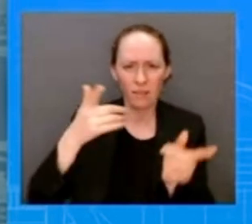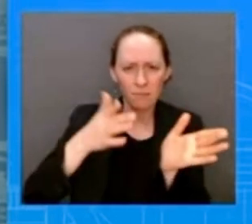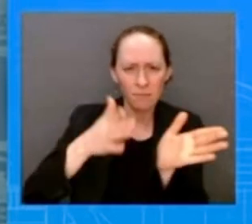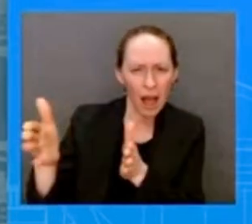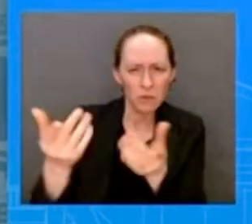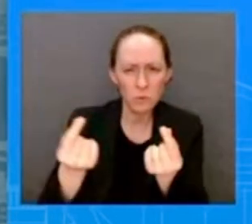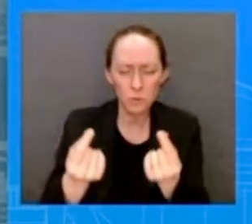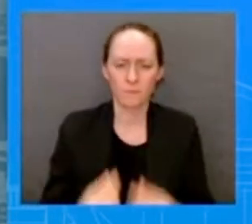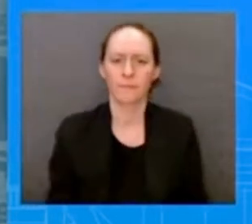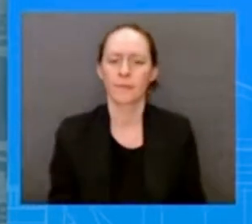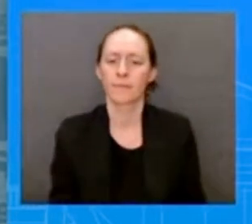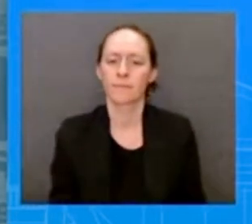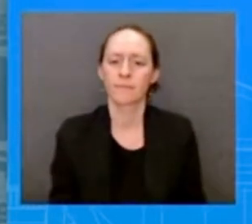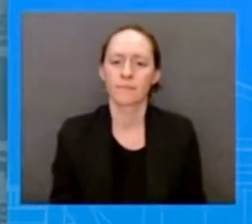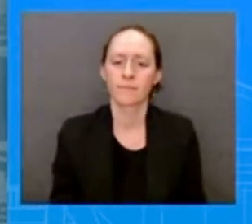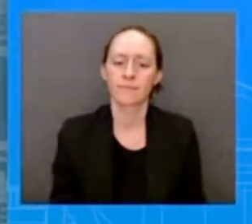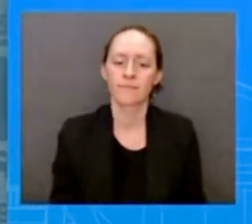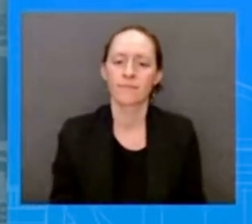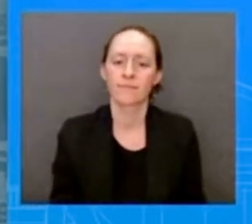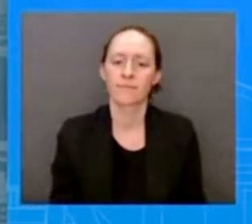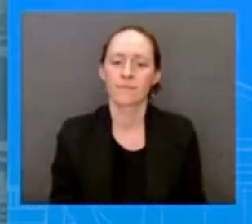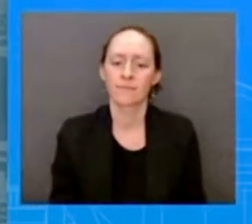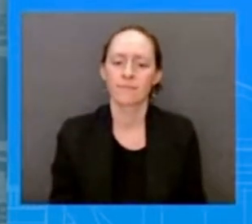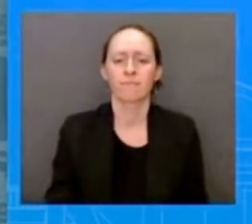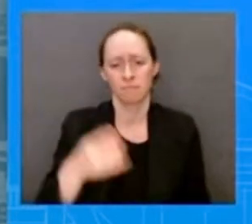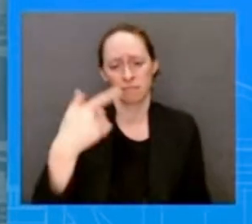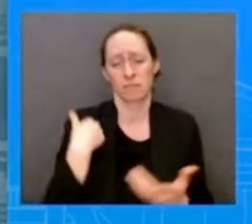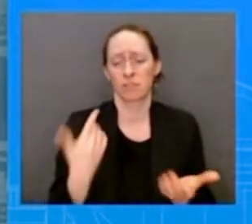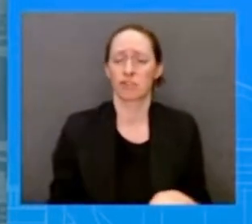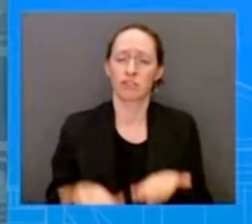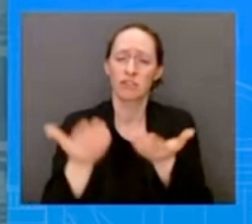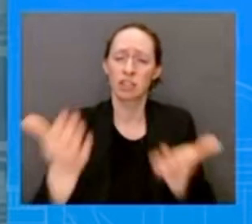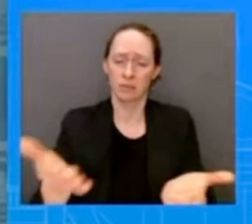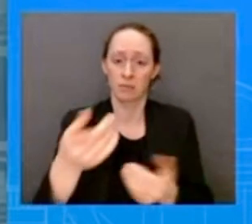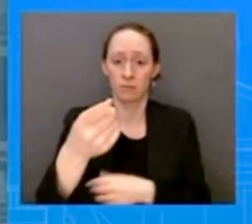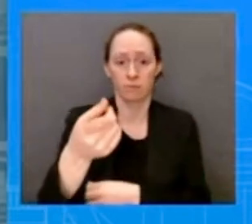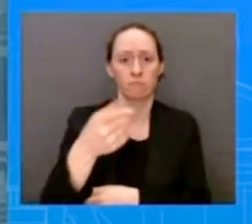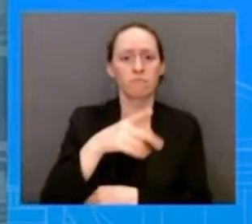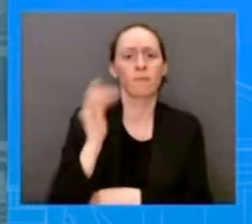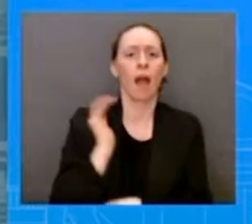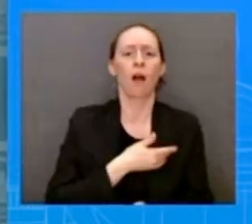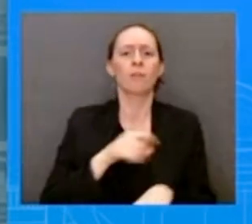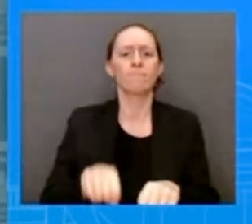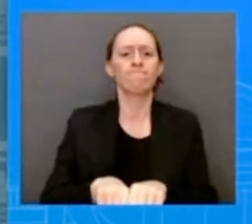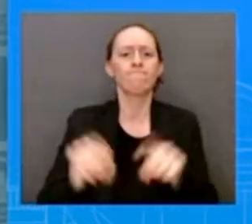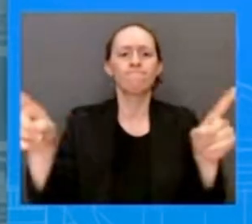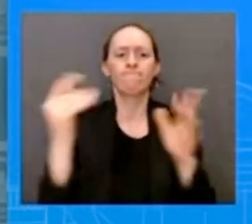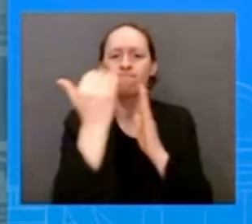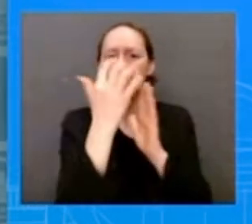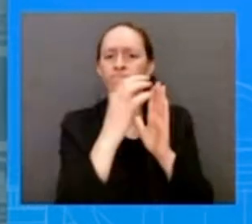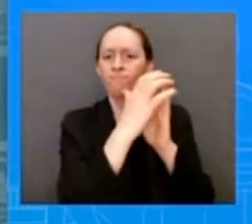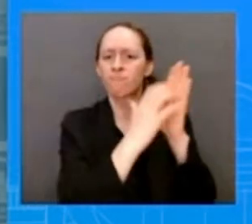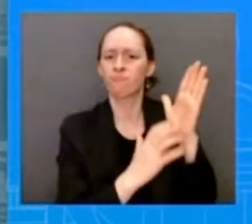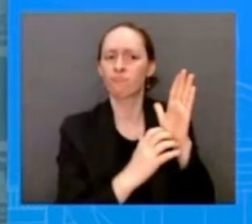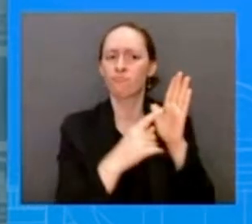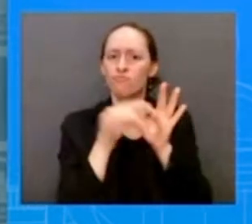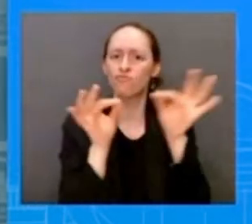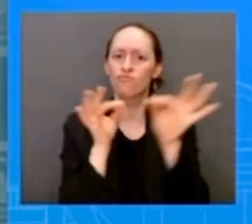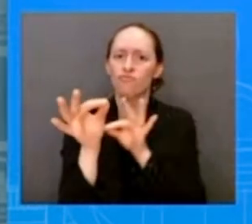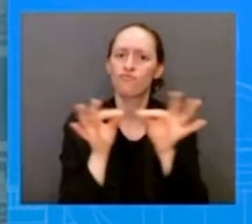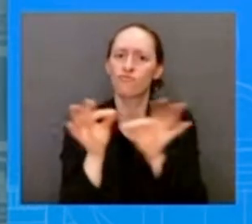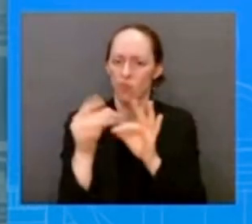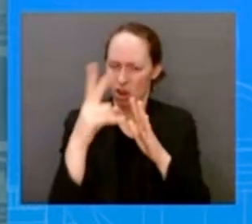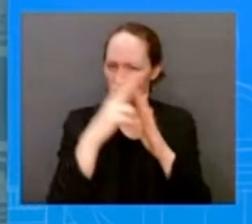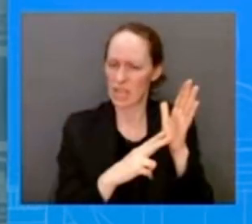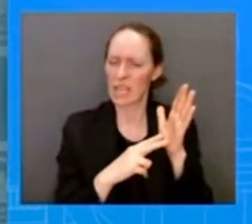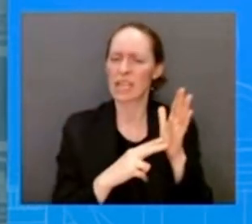range of issues, largely bringing back onto the federal government a responsibility that we think is more appropriately us and that